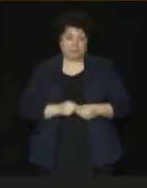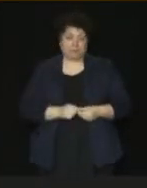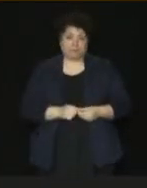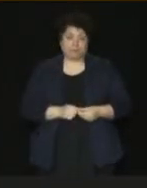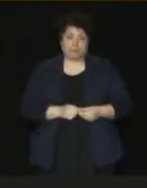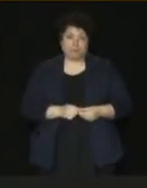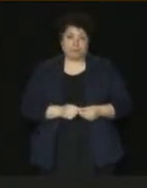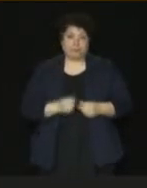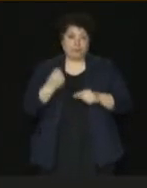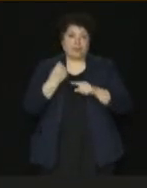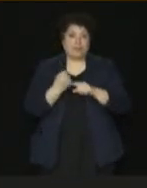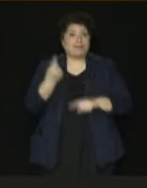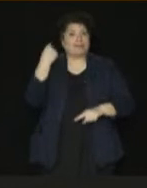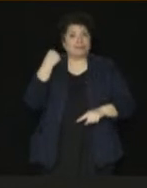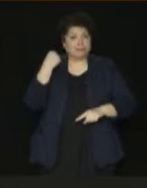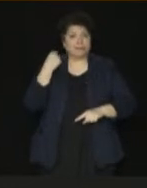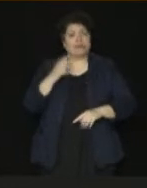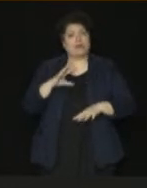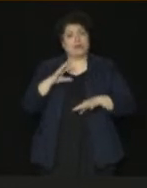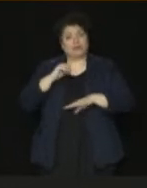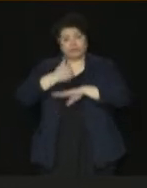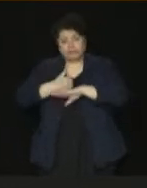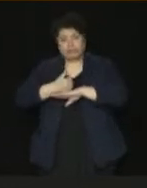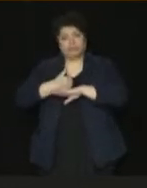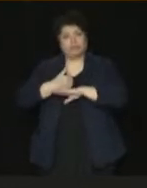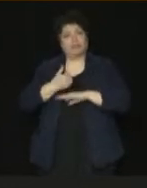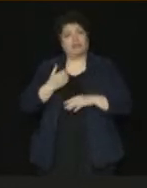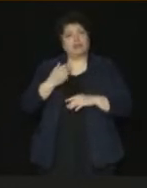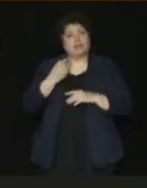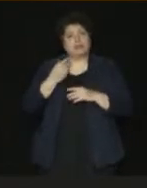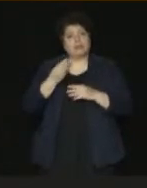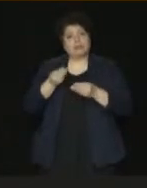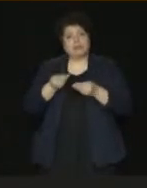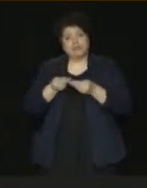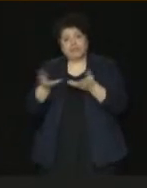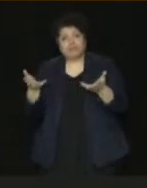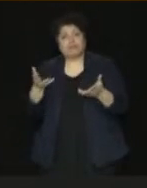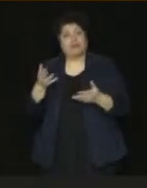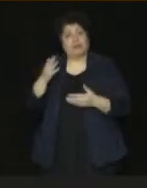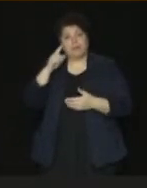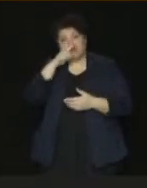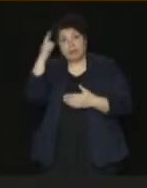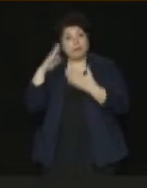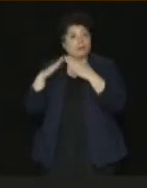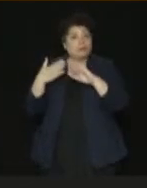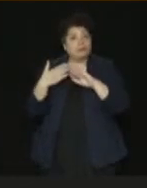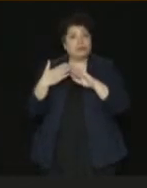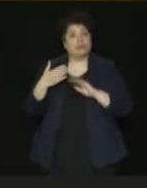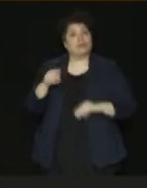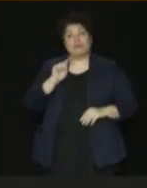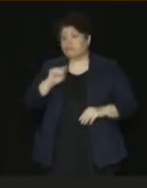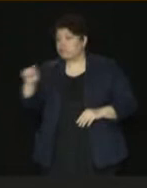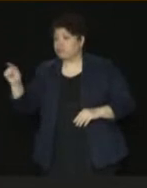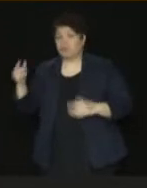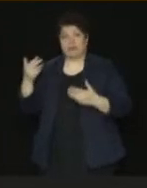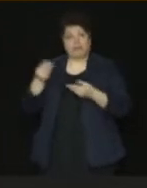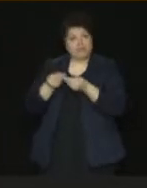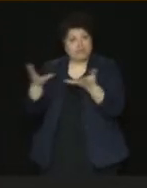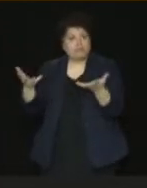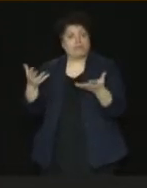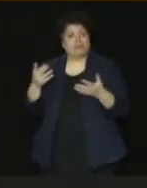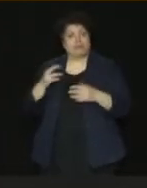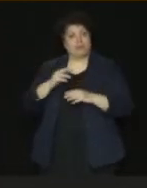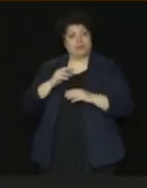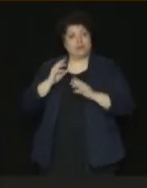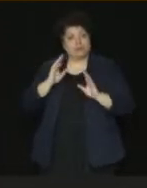Last year, we took concrete measures to better equip Black communities across the country. In particular,